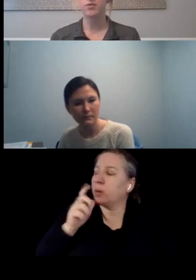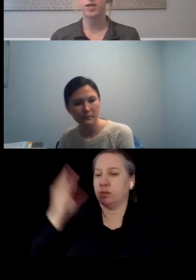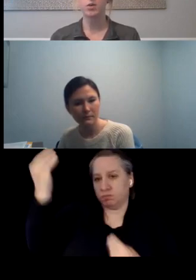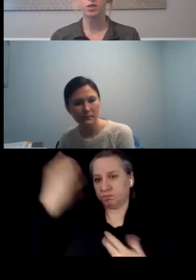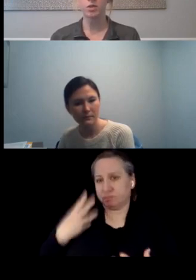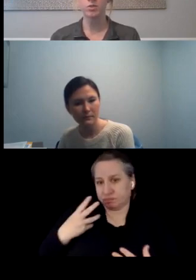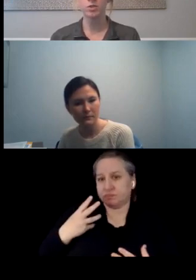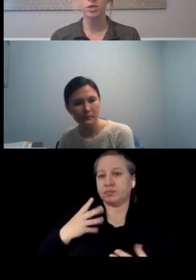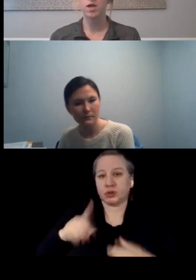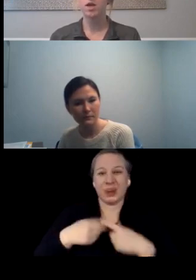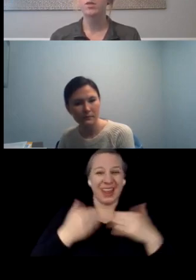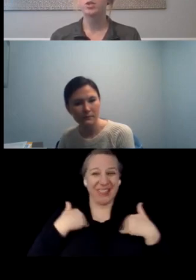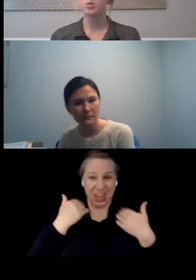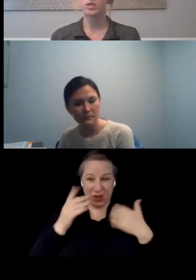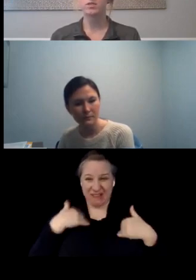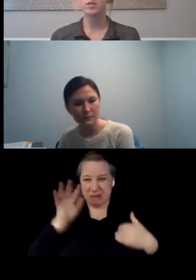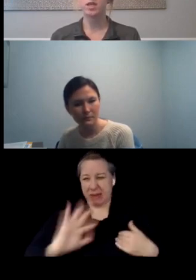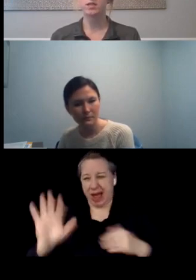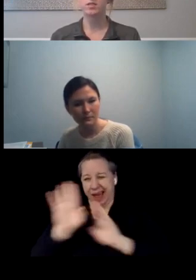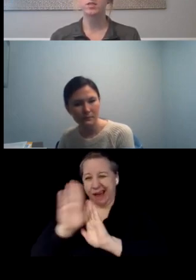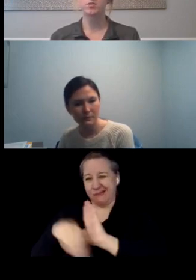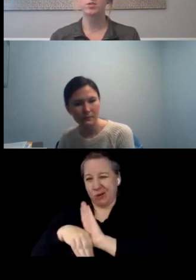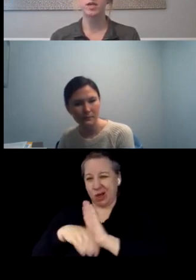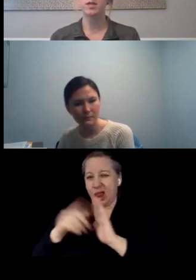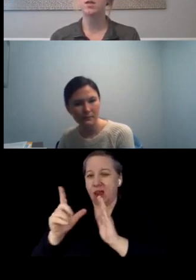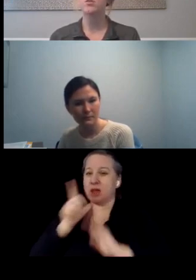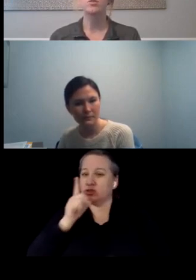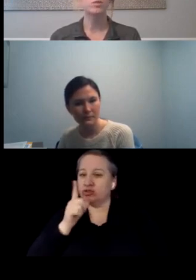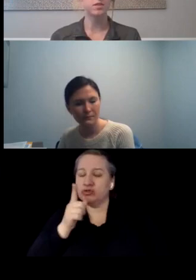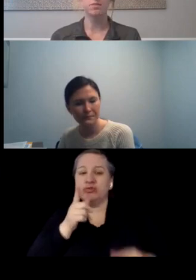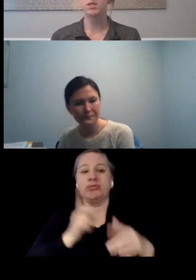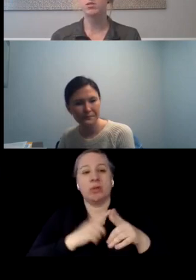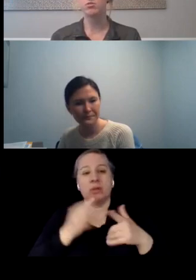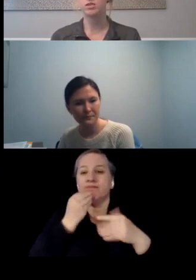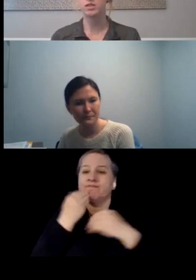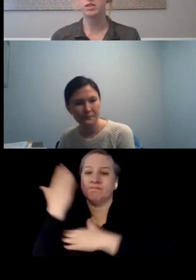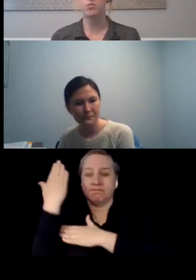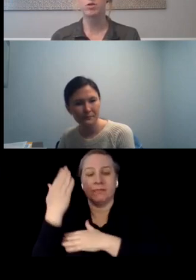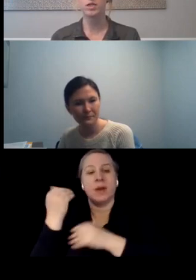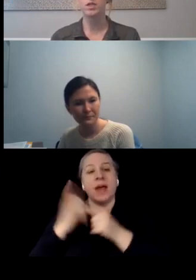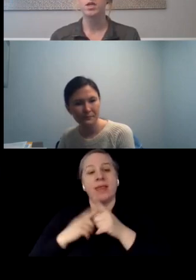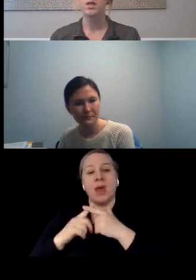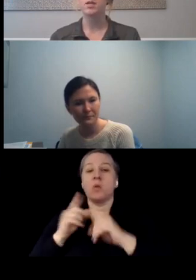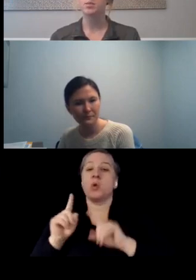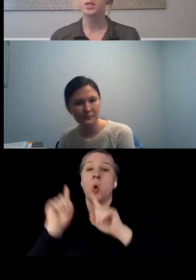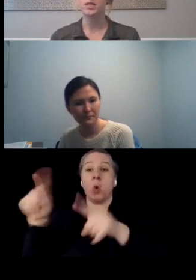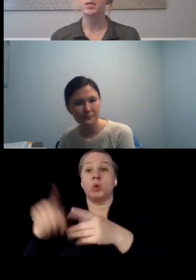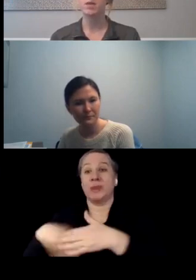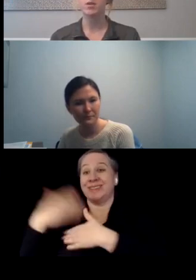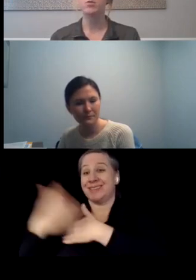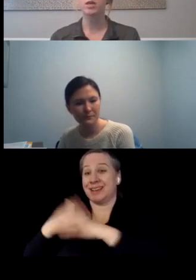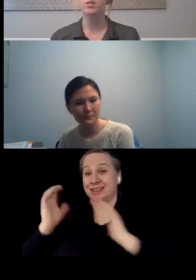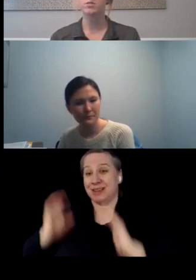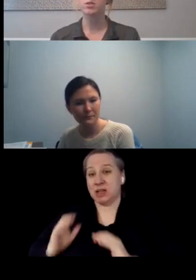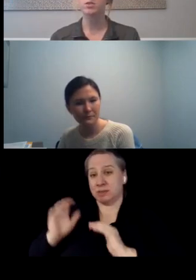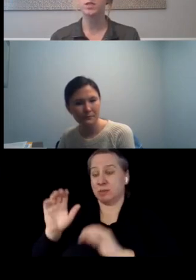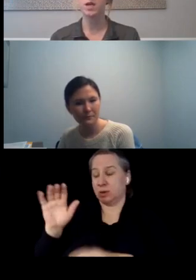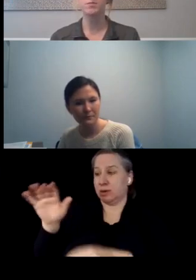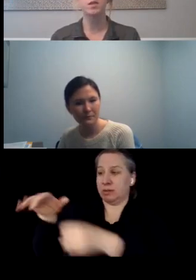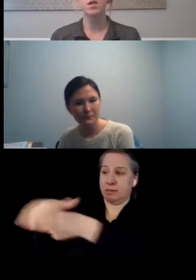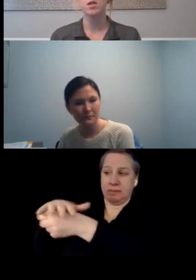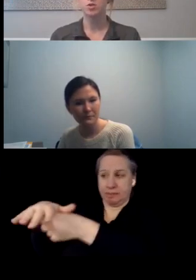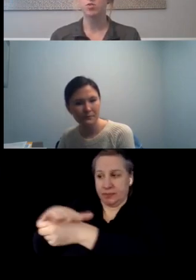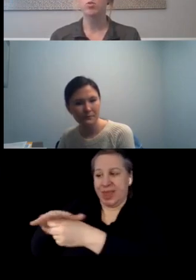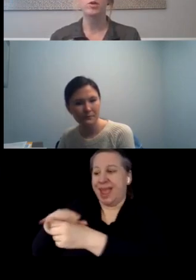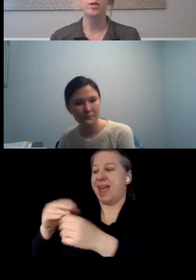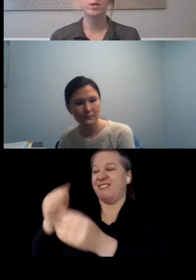do have a half an hour lunch, and then you would get to the next customer site, do the same thing you just did that morning, and complete any of that new customers,